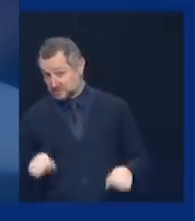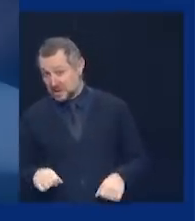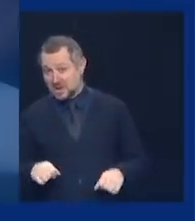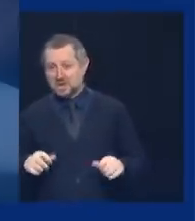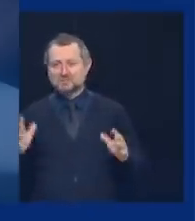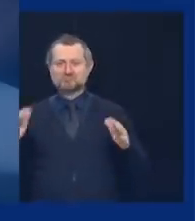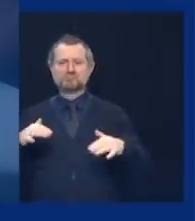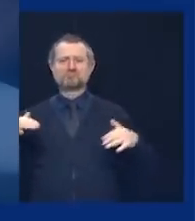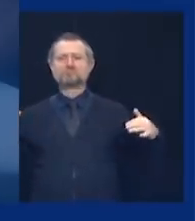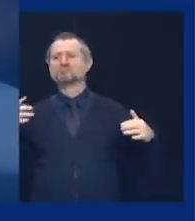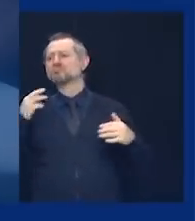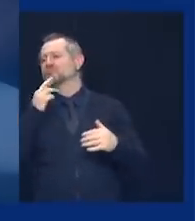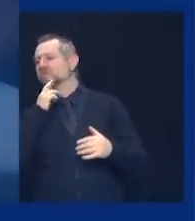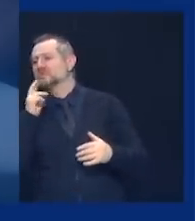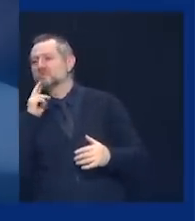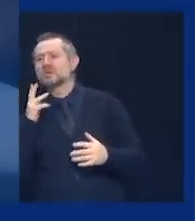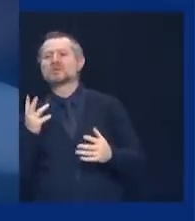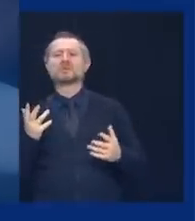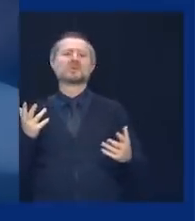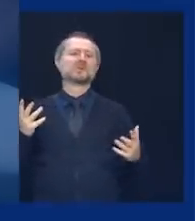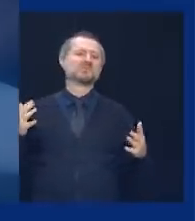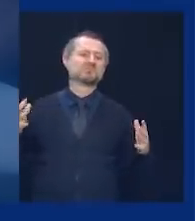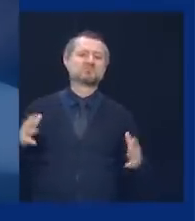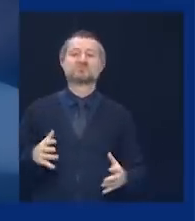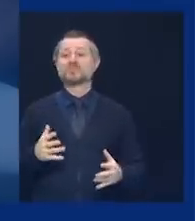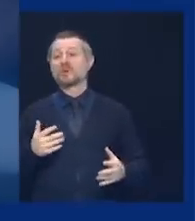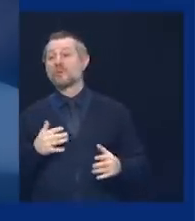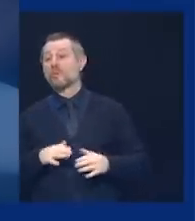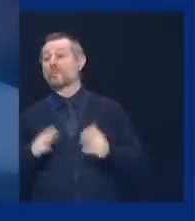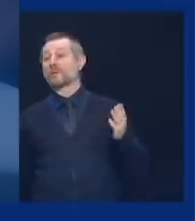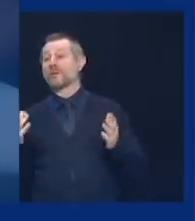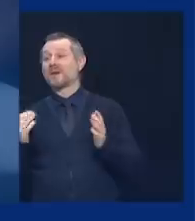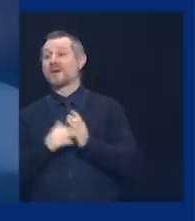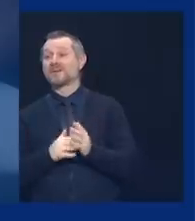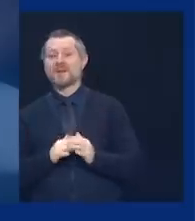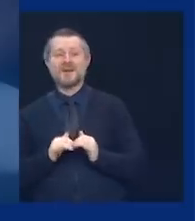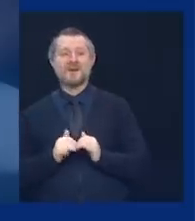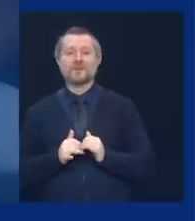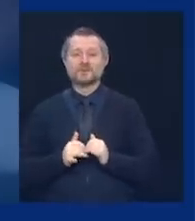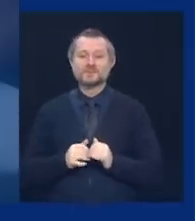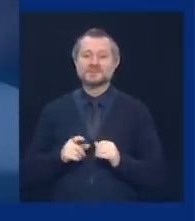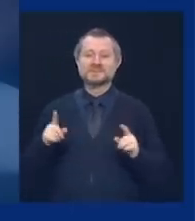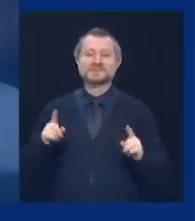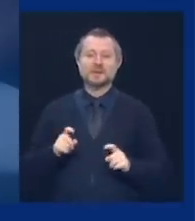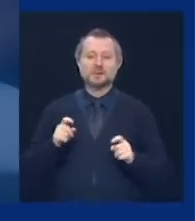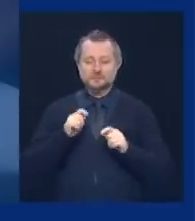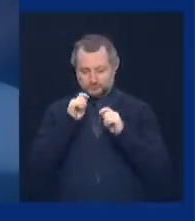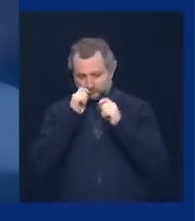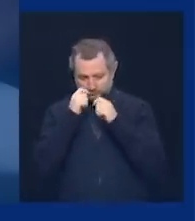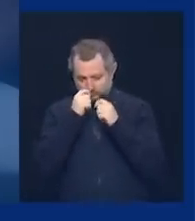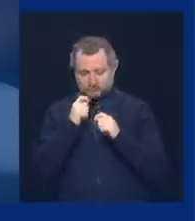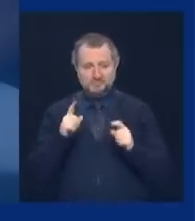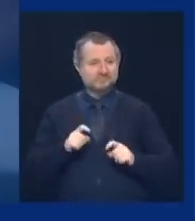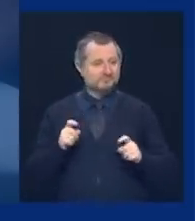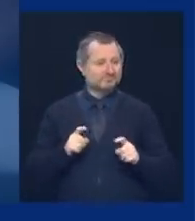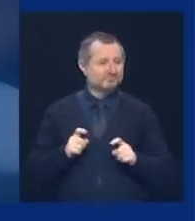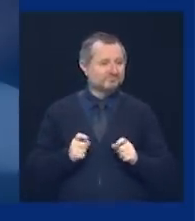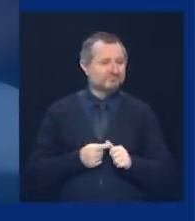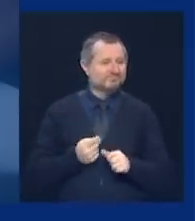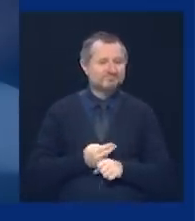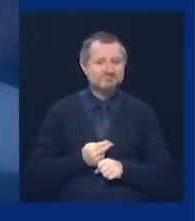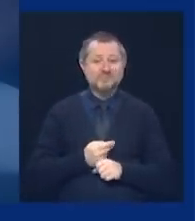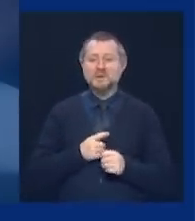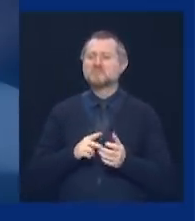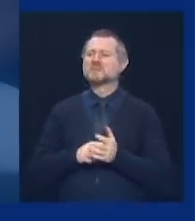venues using rapid testing? ancillary question. Can you reopen